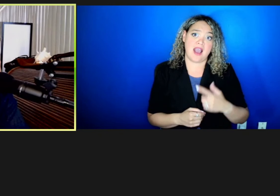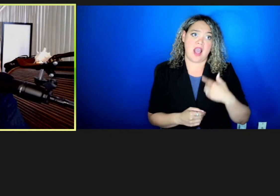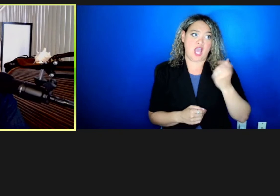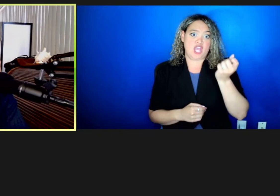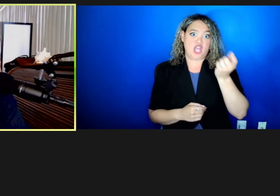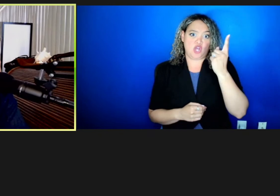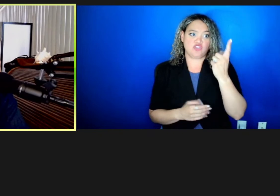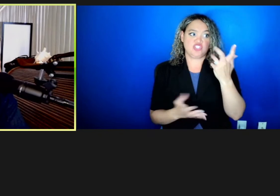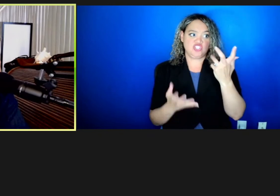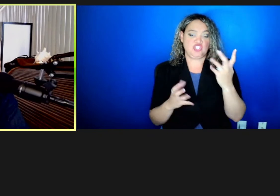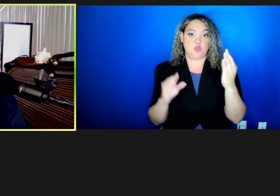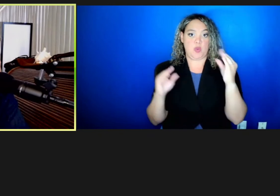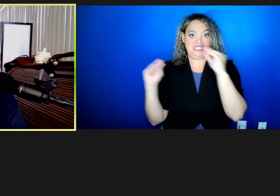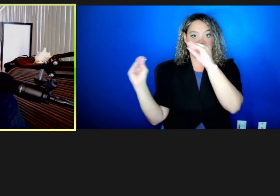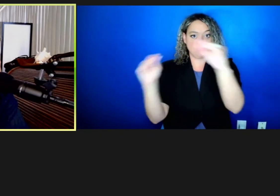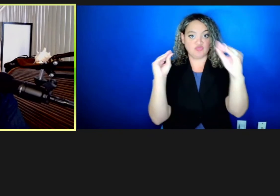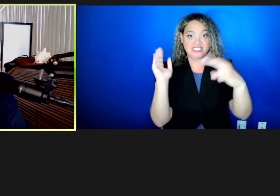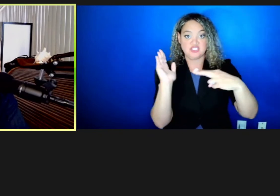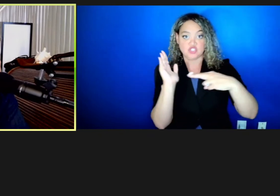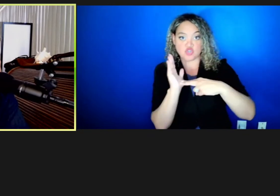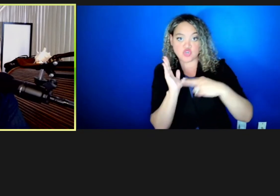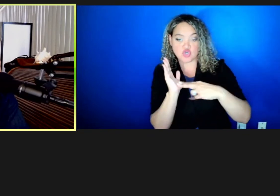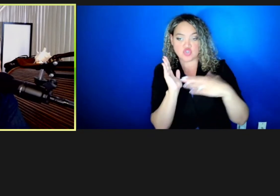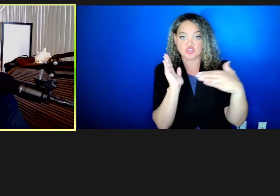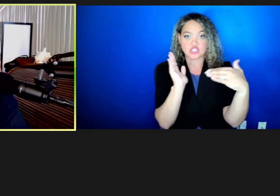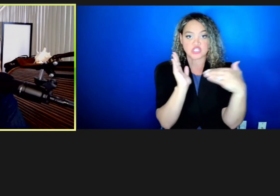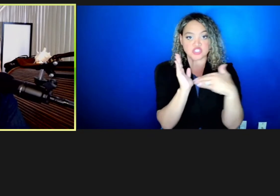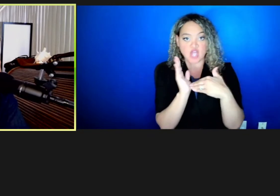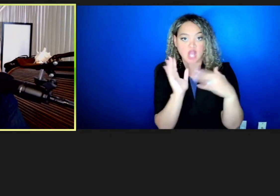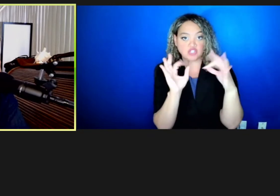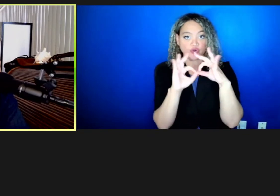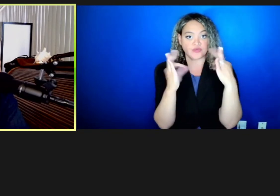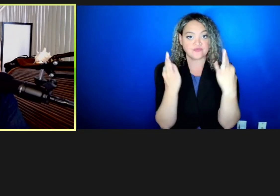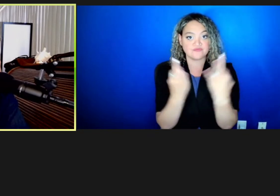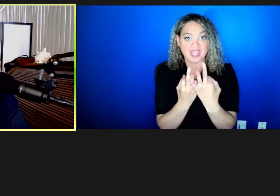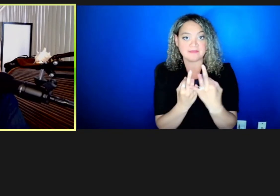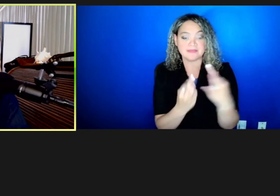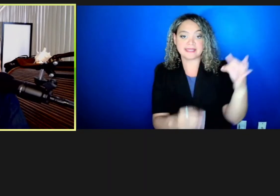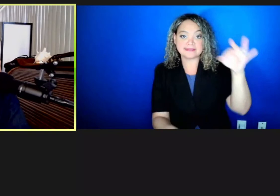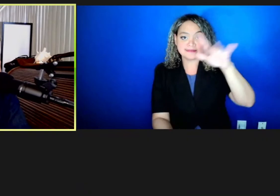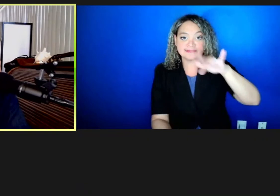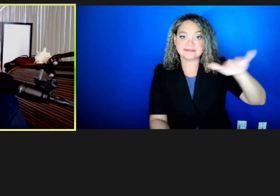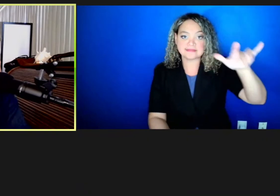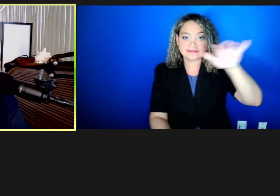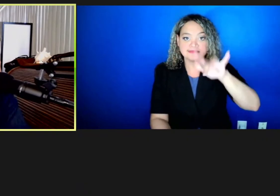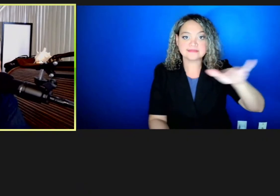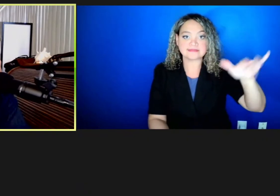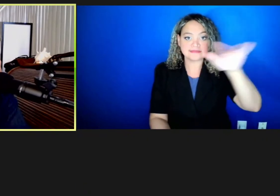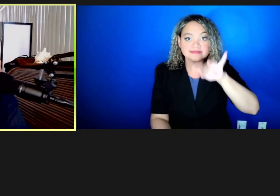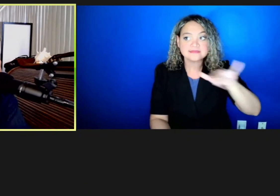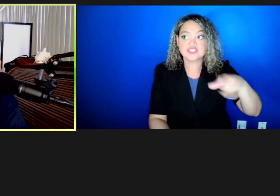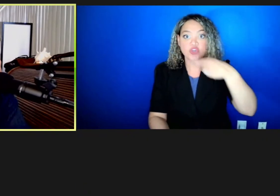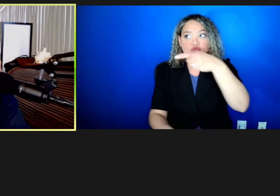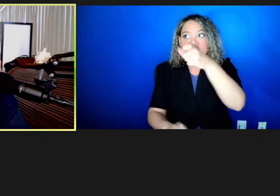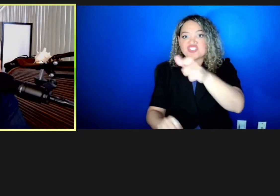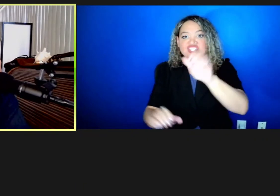teach her nurses, her doctors, and her family to fingerspell so she could communicate her most